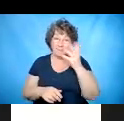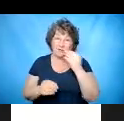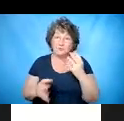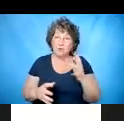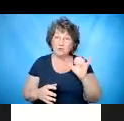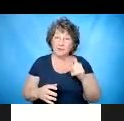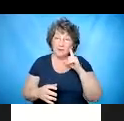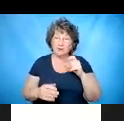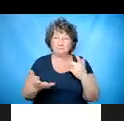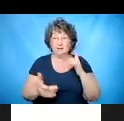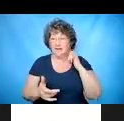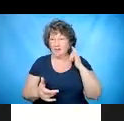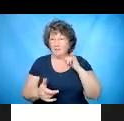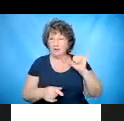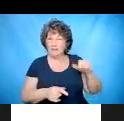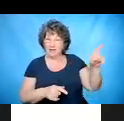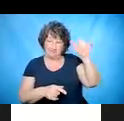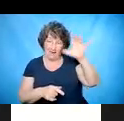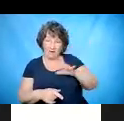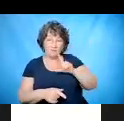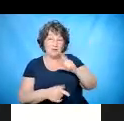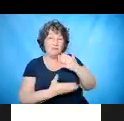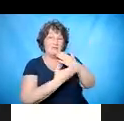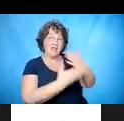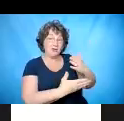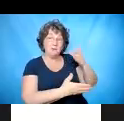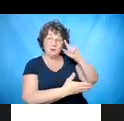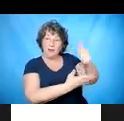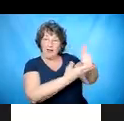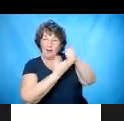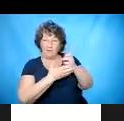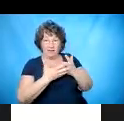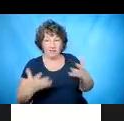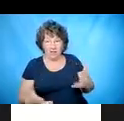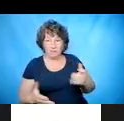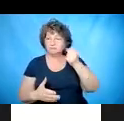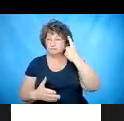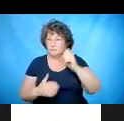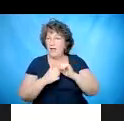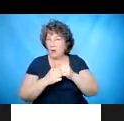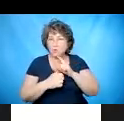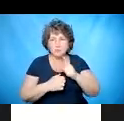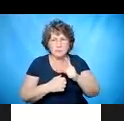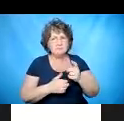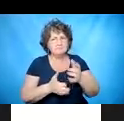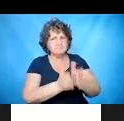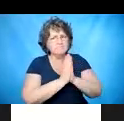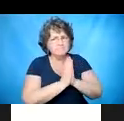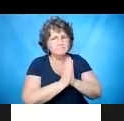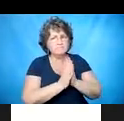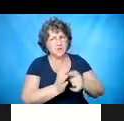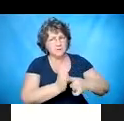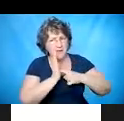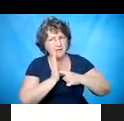It is thanks to him I'm learning. If not, it would be difficult. So thanks, Angel and